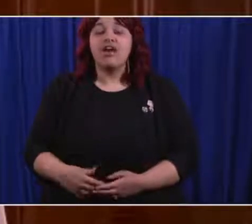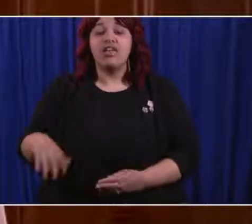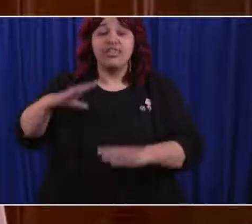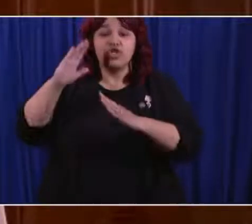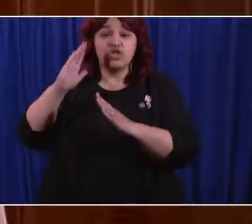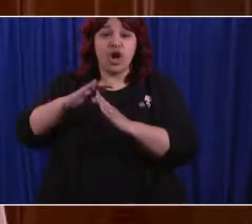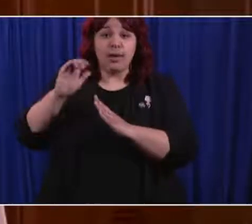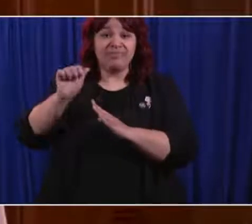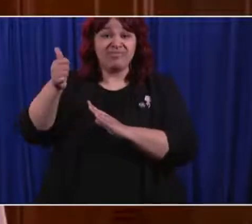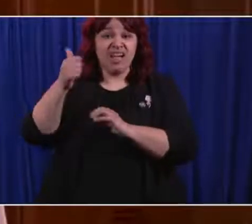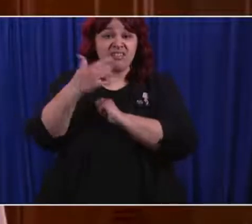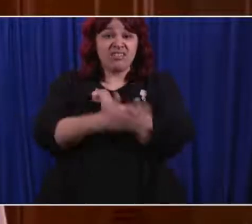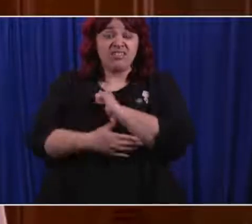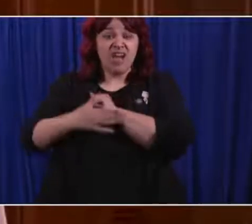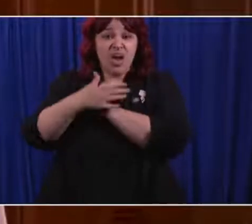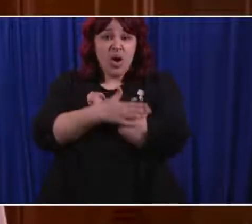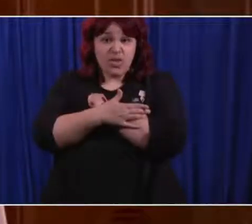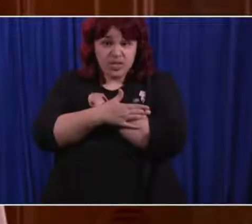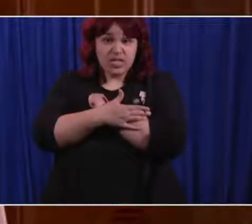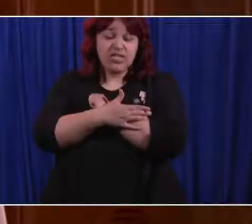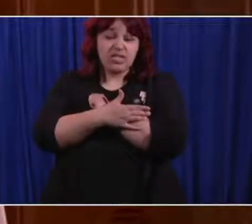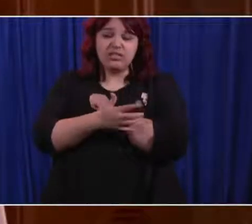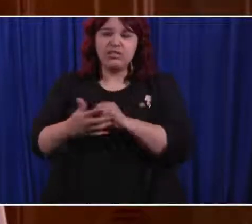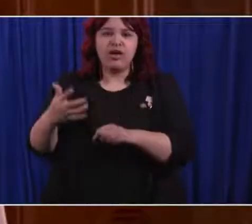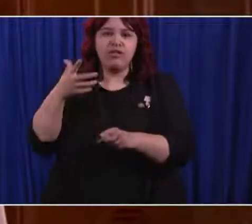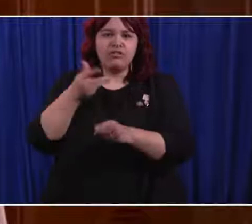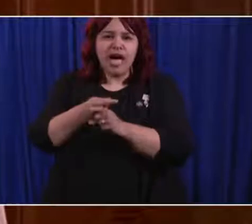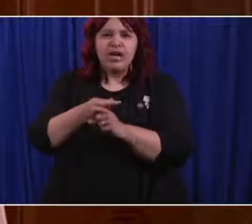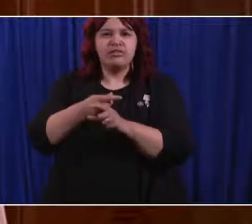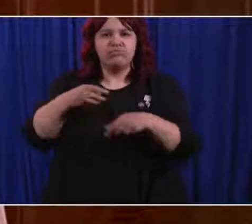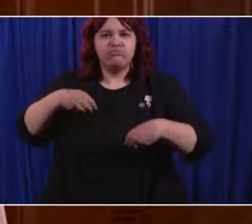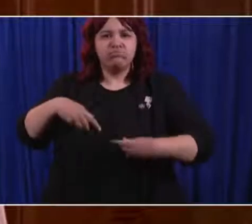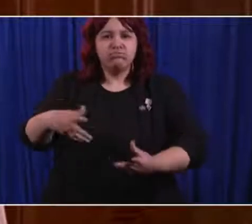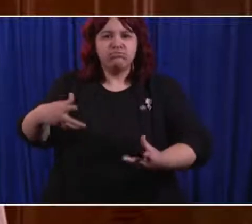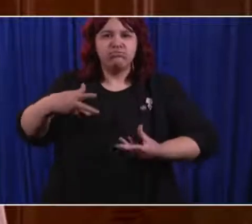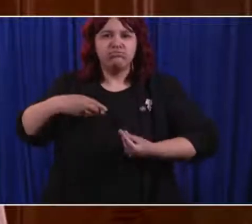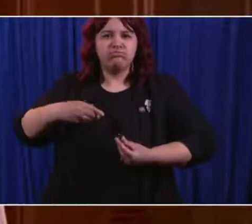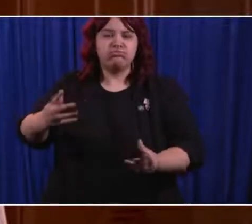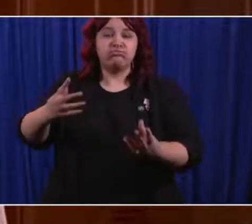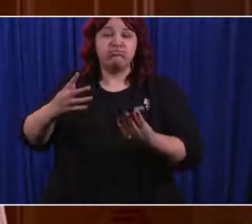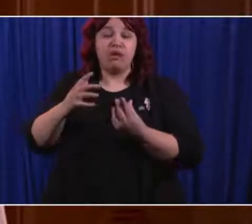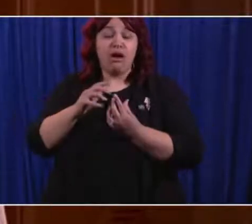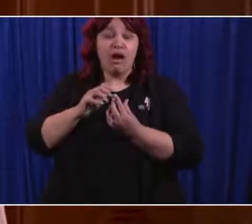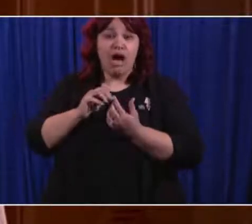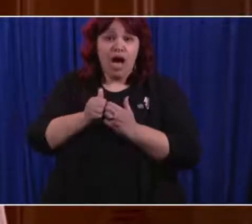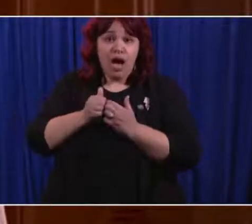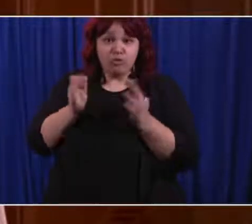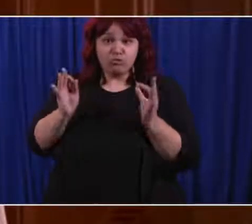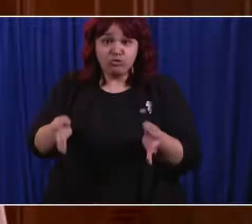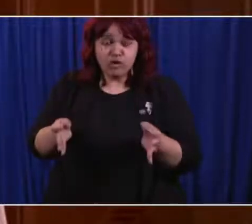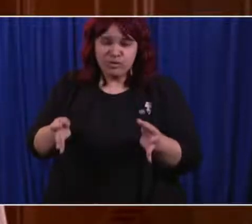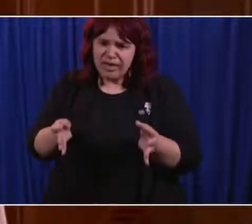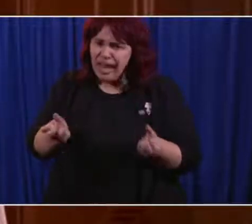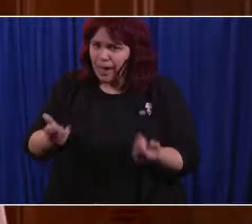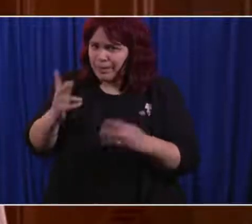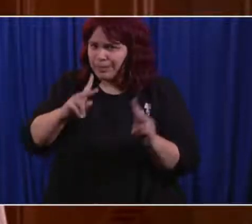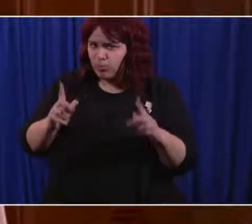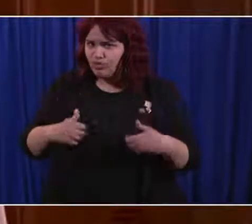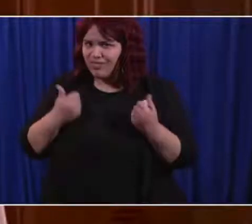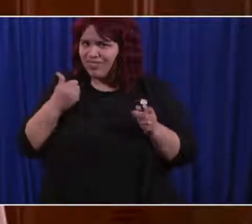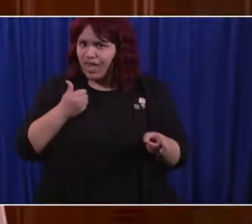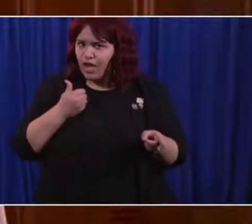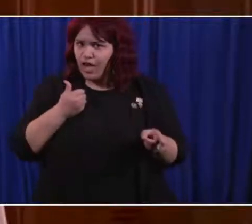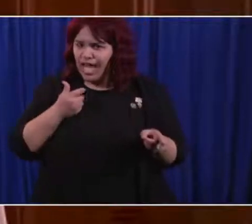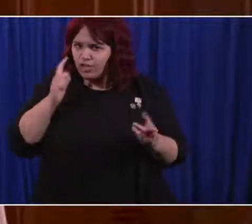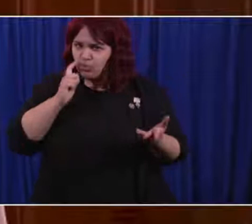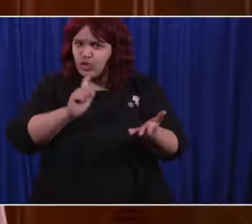that are getting the most vaccination out by population, you'll see a number of rural counties